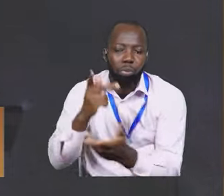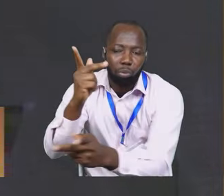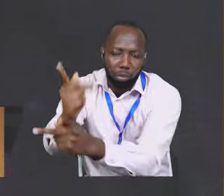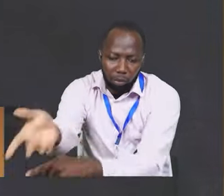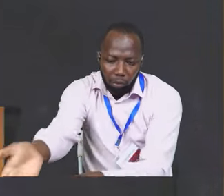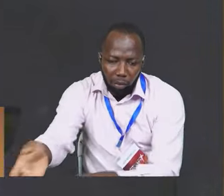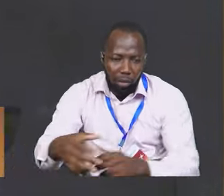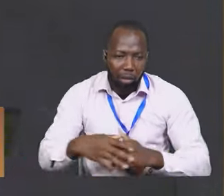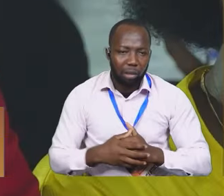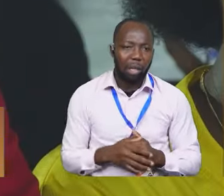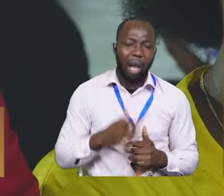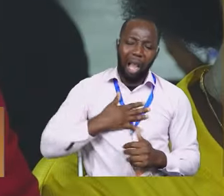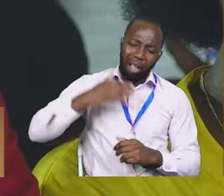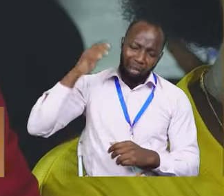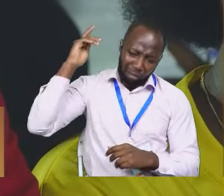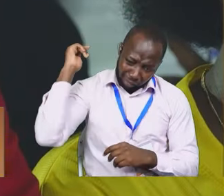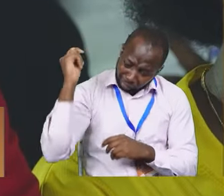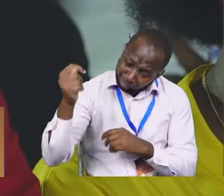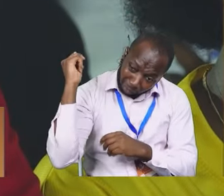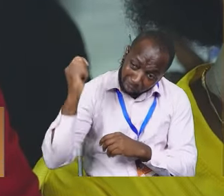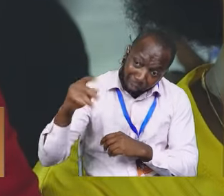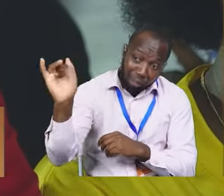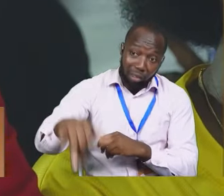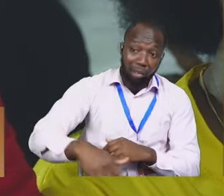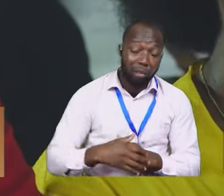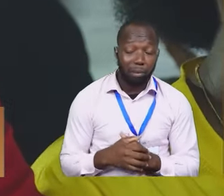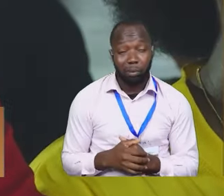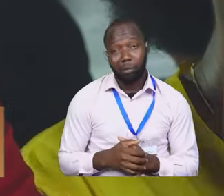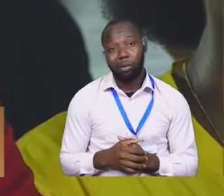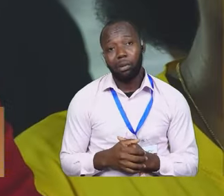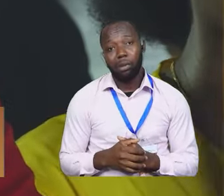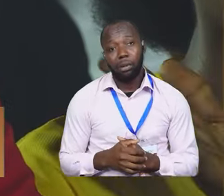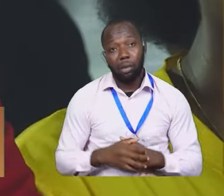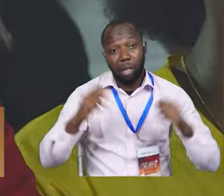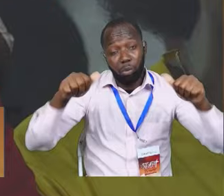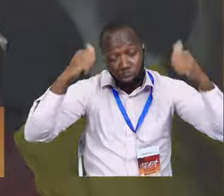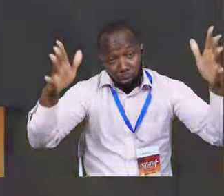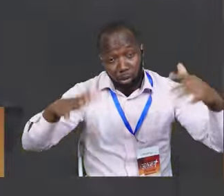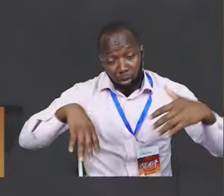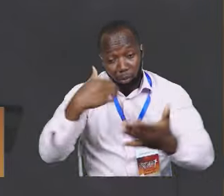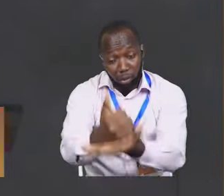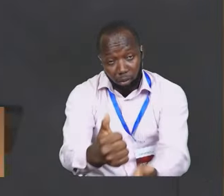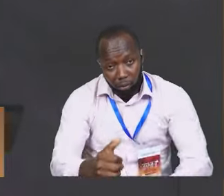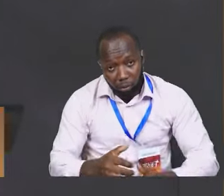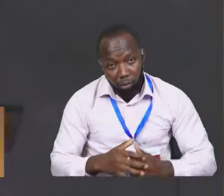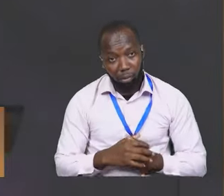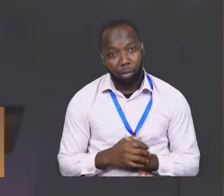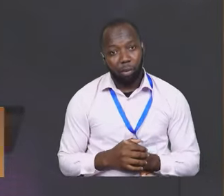the child in the motion. This is our testimony. Hallelujah. Amen.